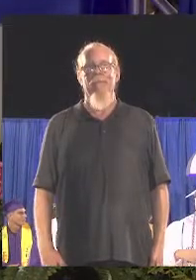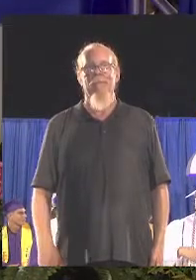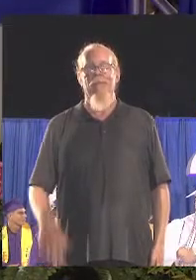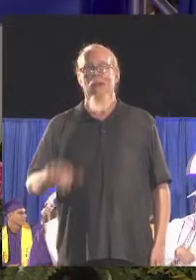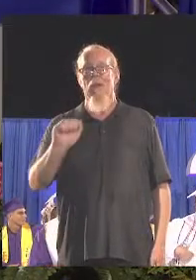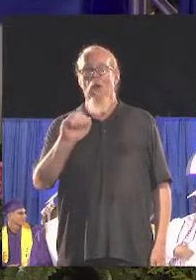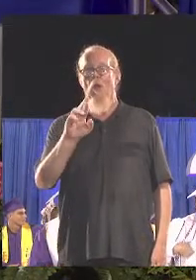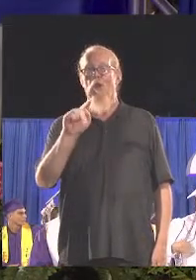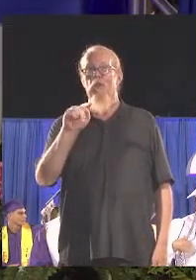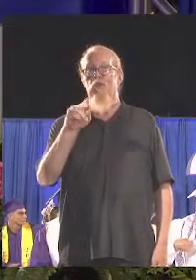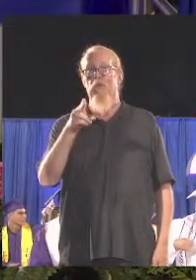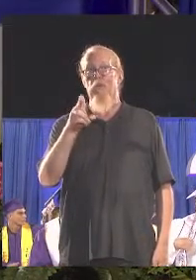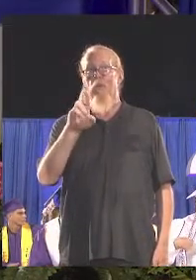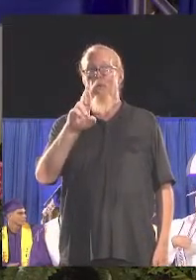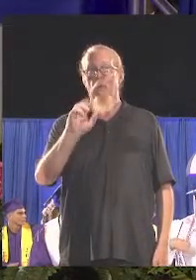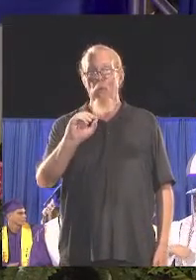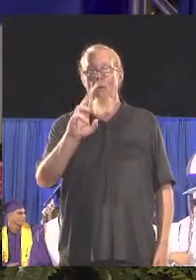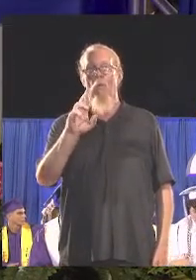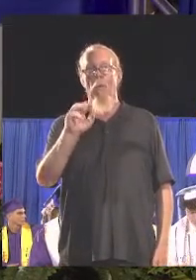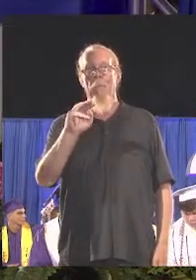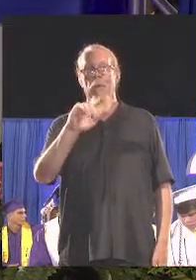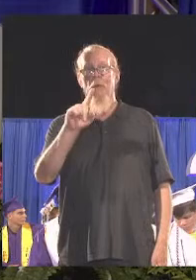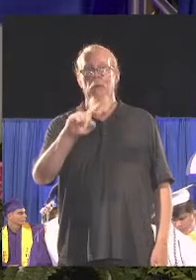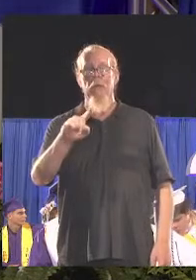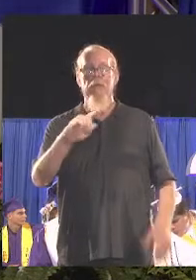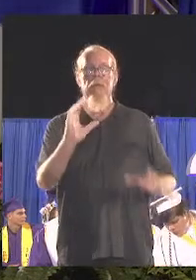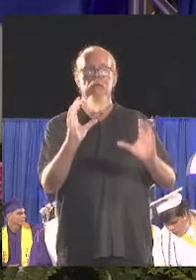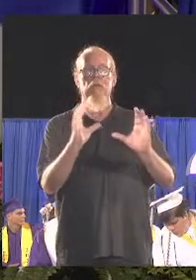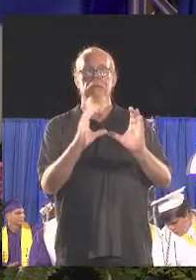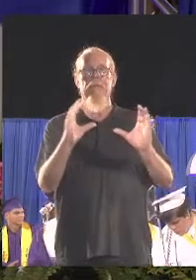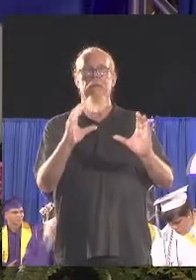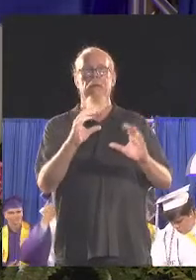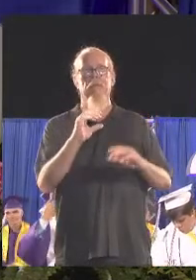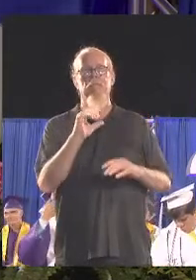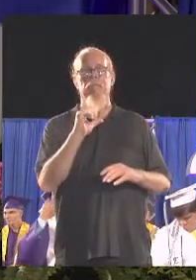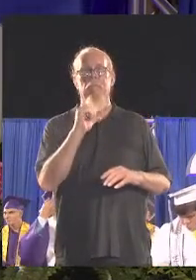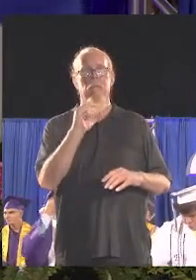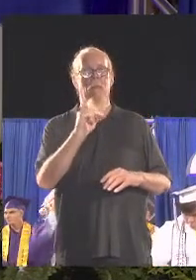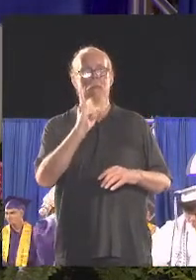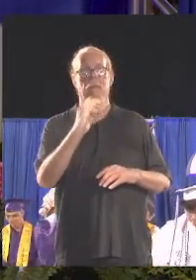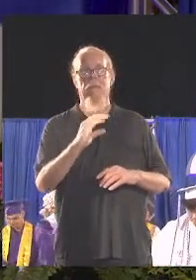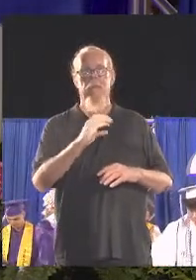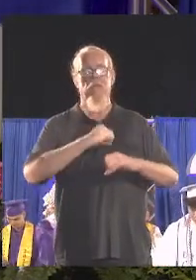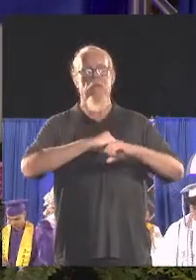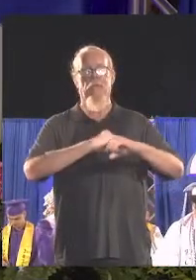Arturo Ramirez, Certified Non-Commissioned Security Officer.